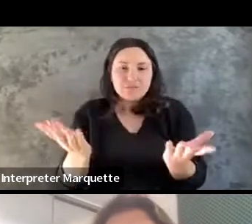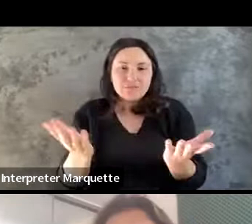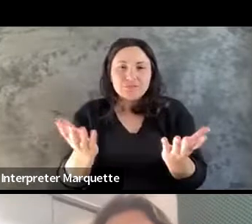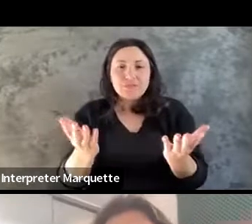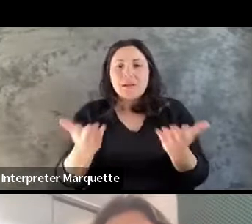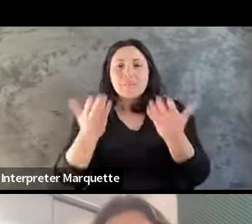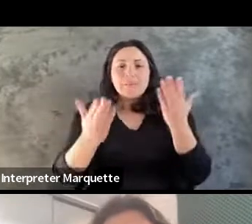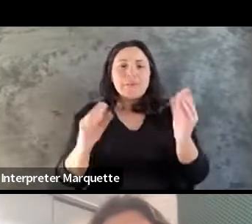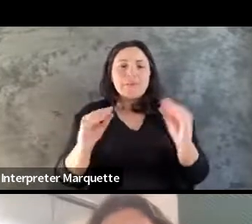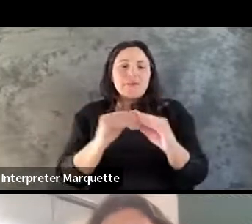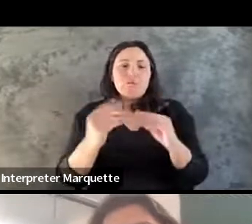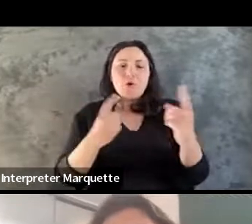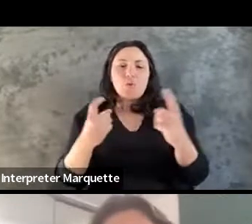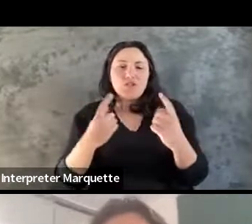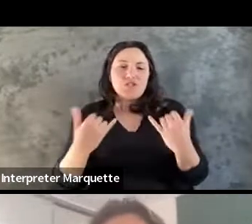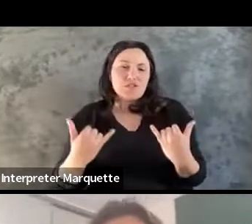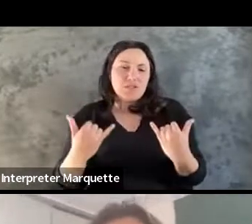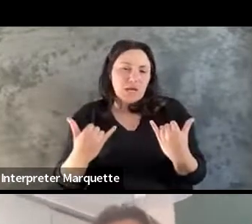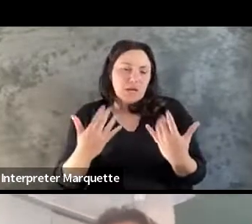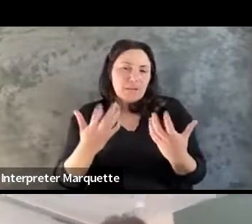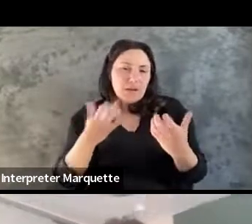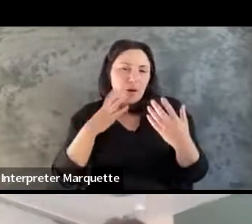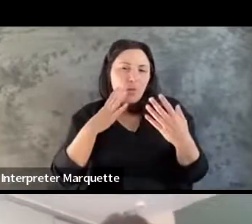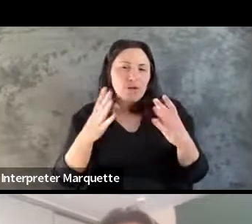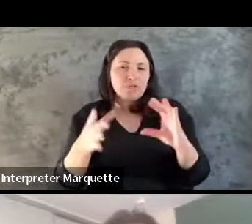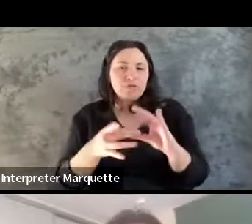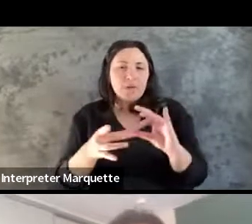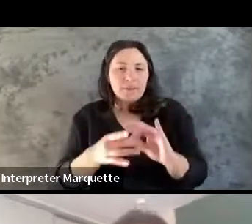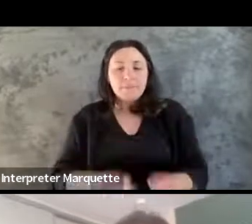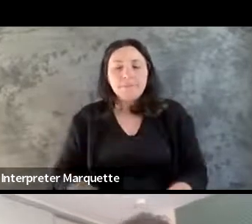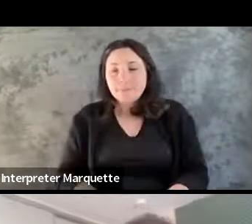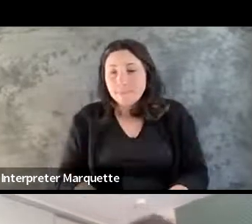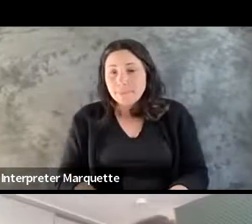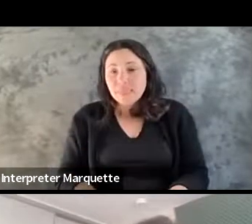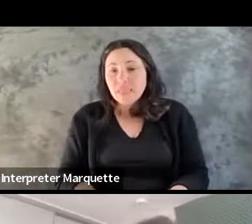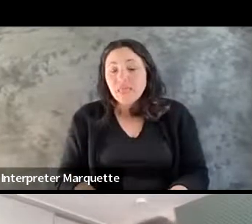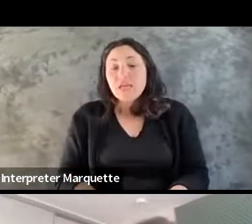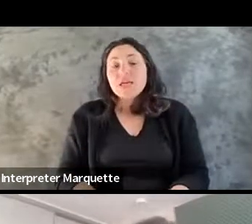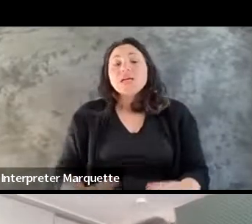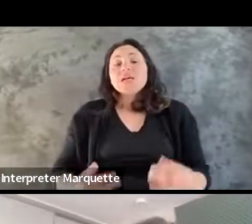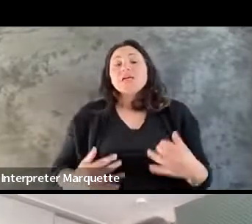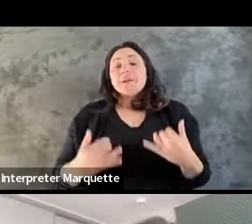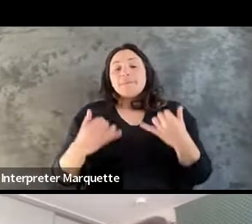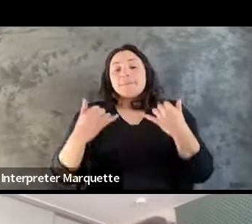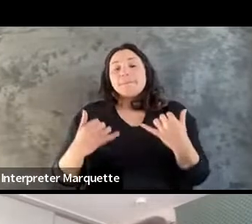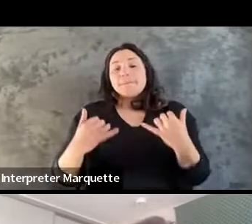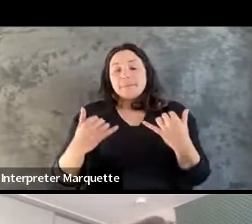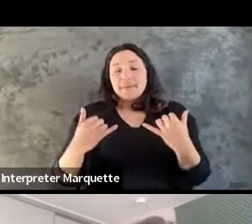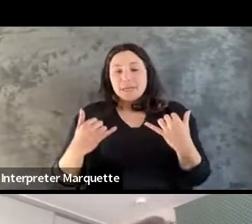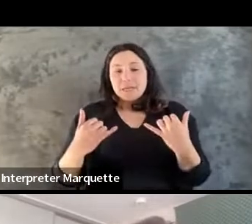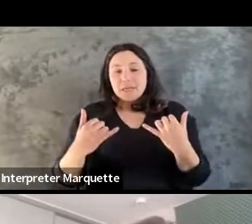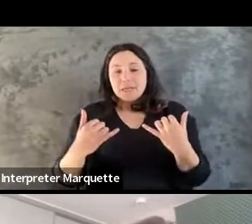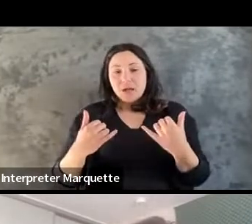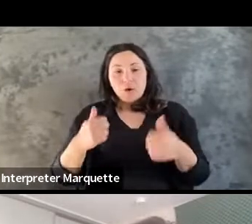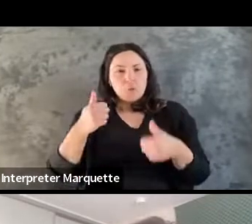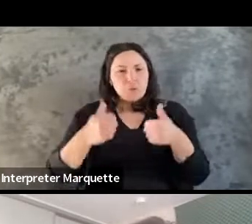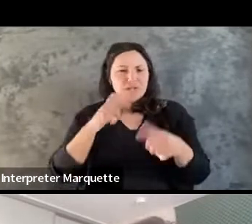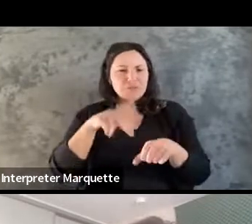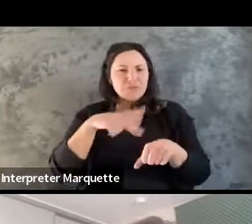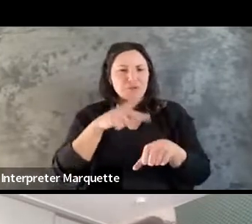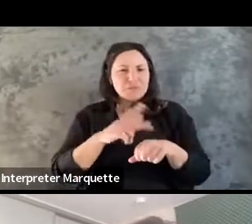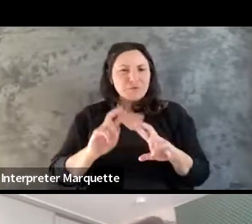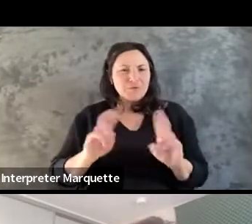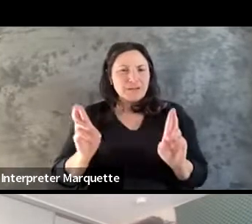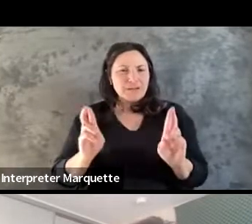may be questions about it today. With that, I will defer. I think I'm not sure which principal is